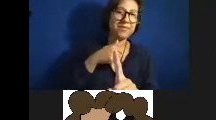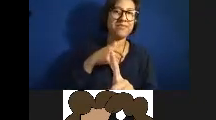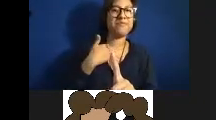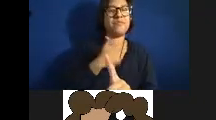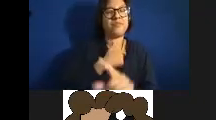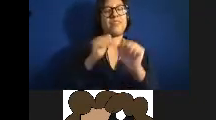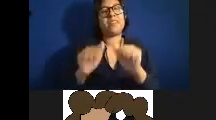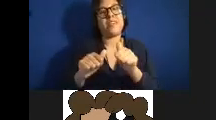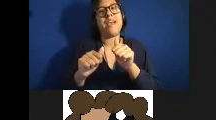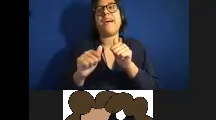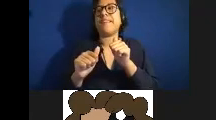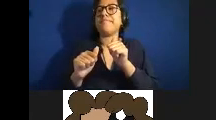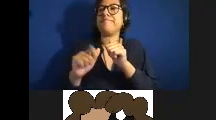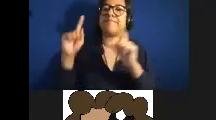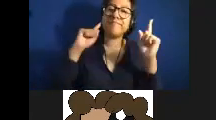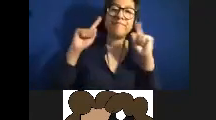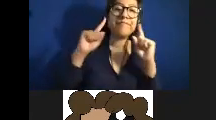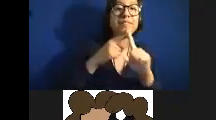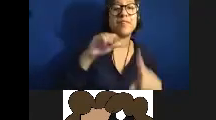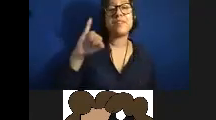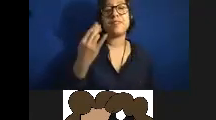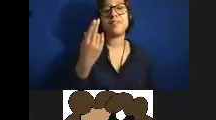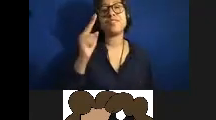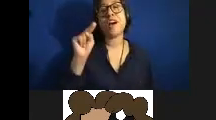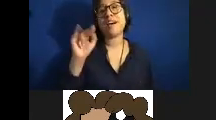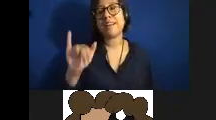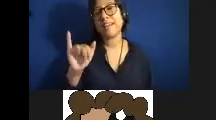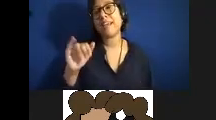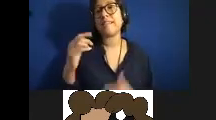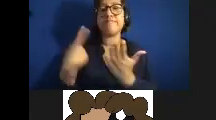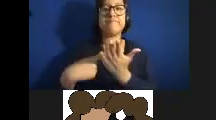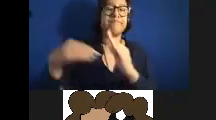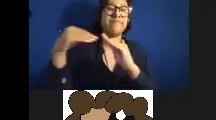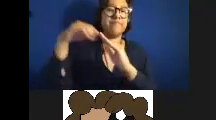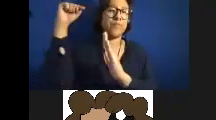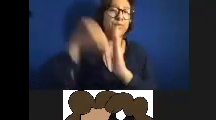can then hear from Johnny and get into a discussion.